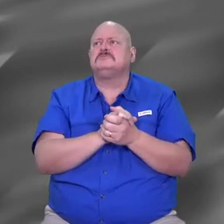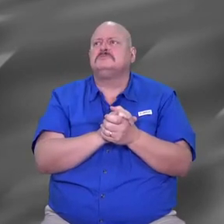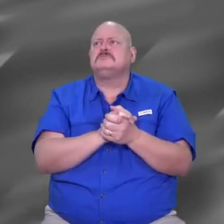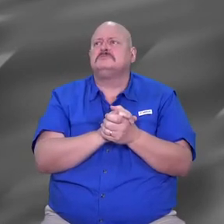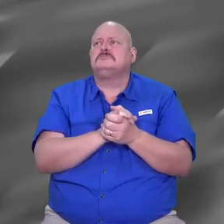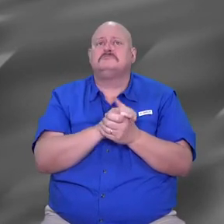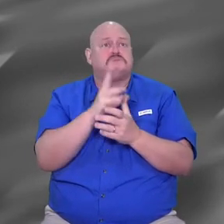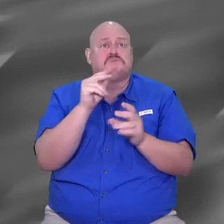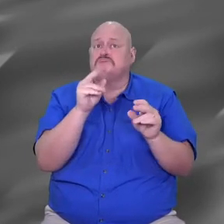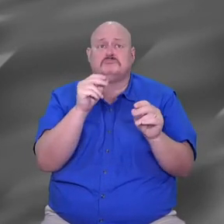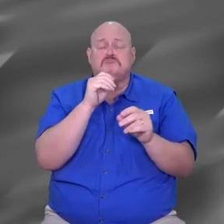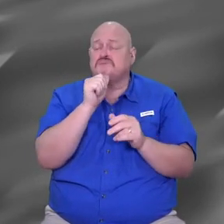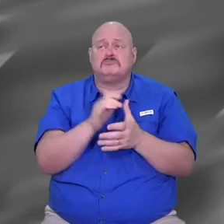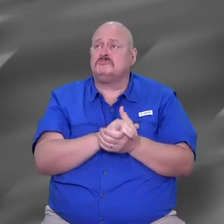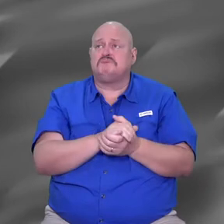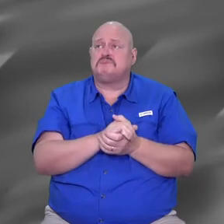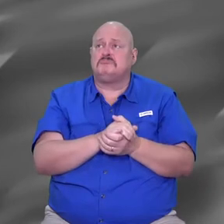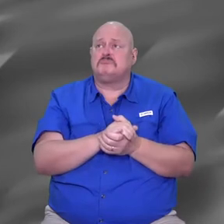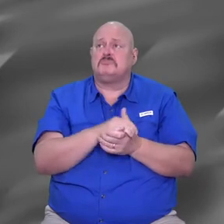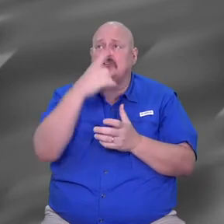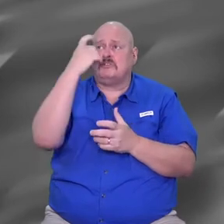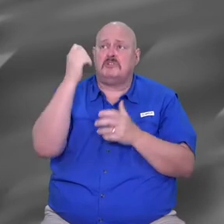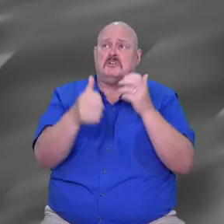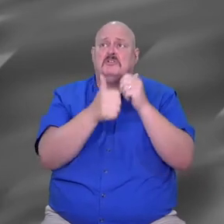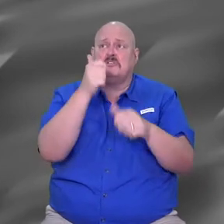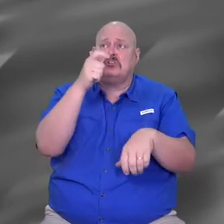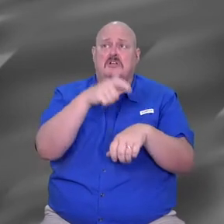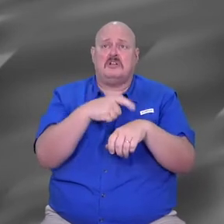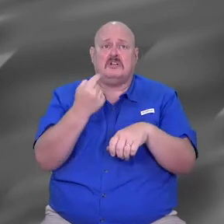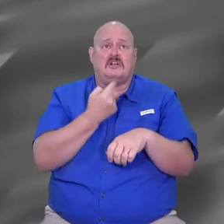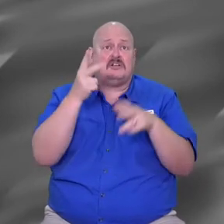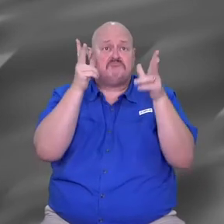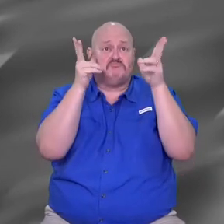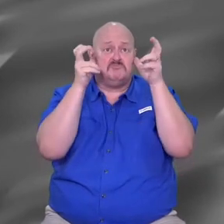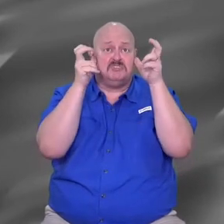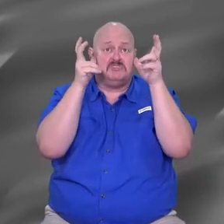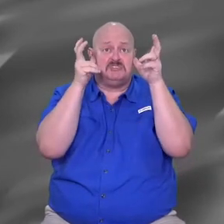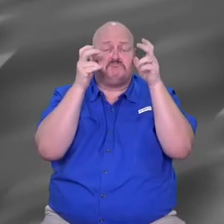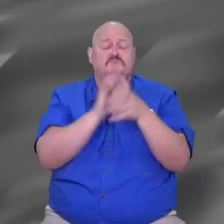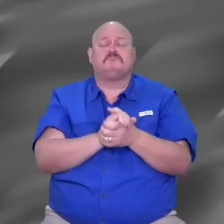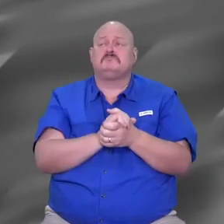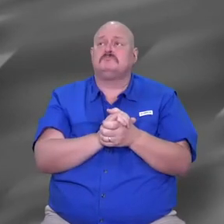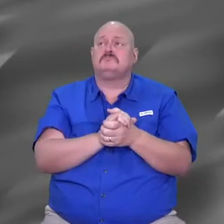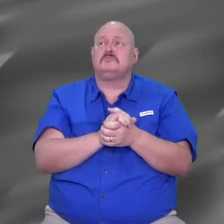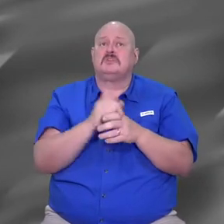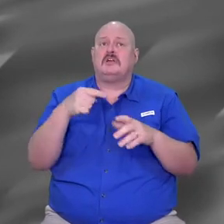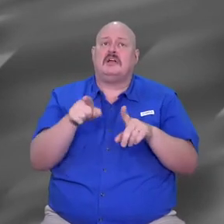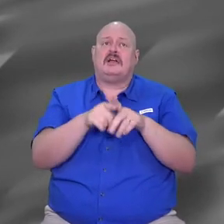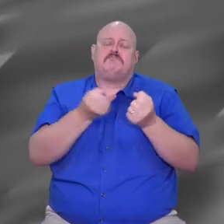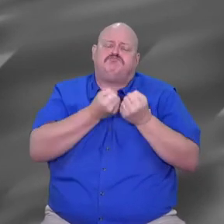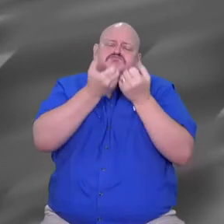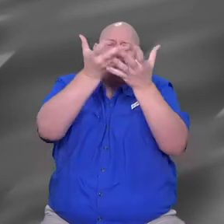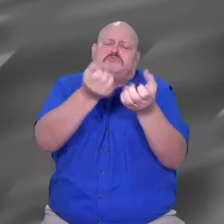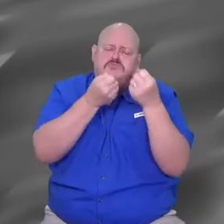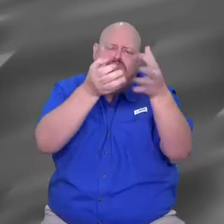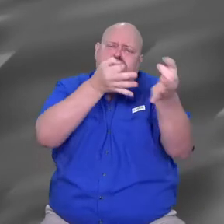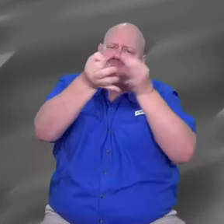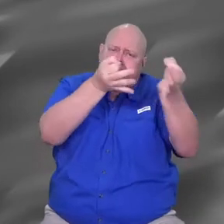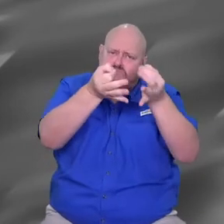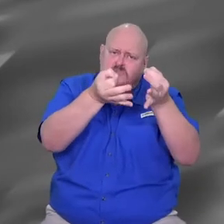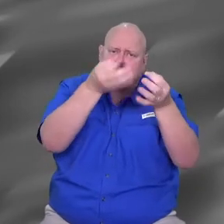And I said, no, son, because most of the time I just listen. As they pour their life out, as